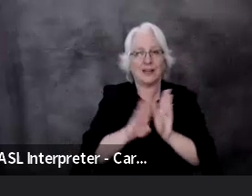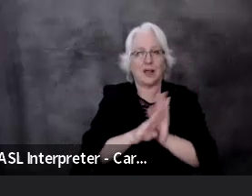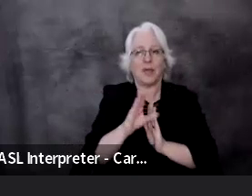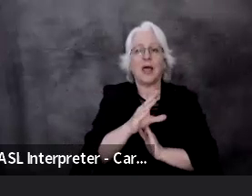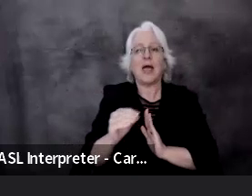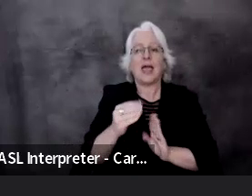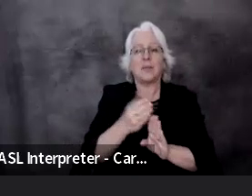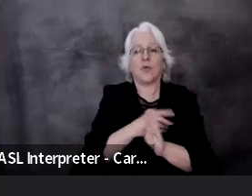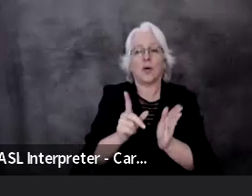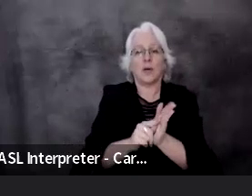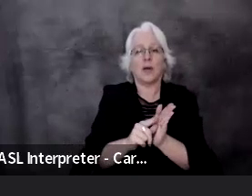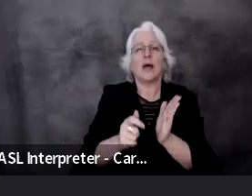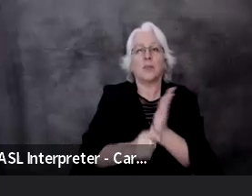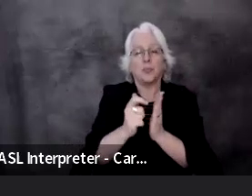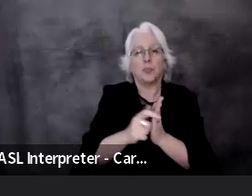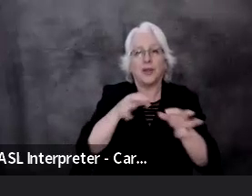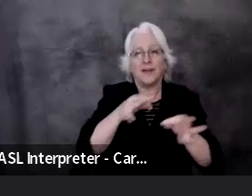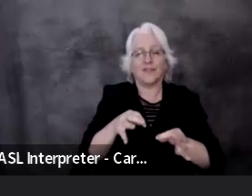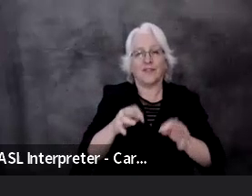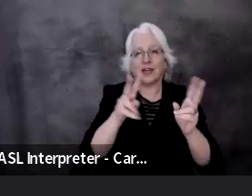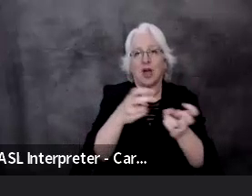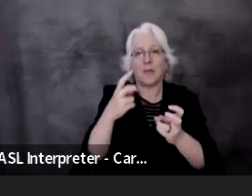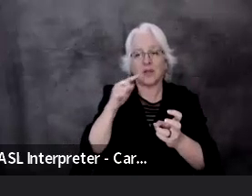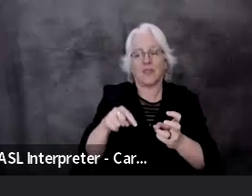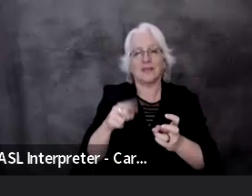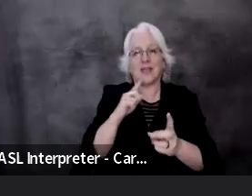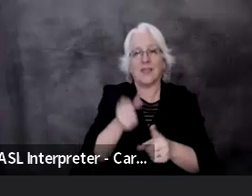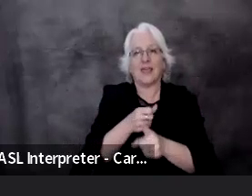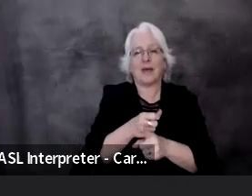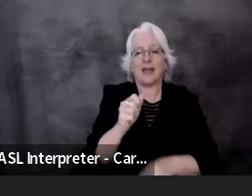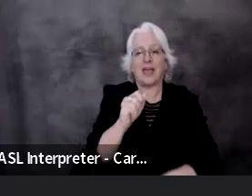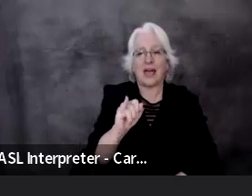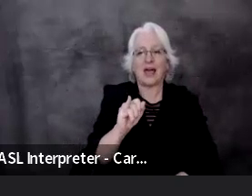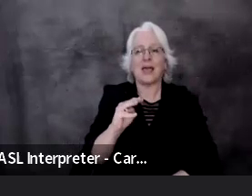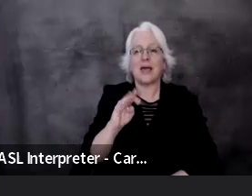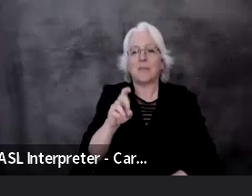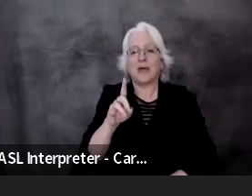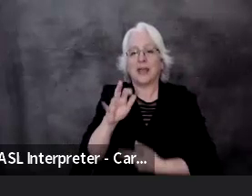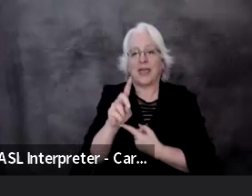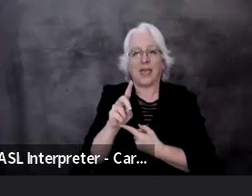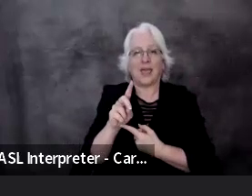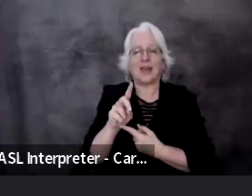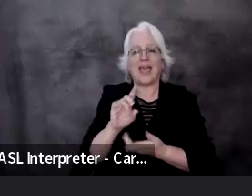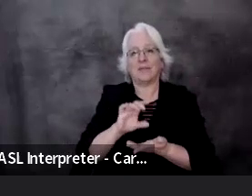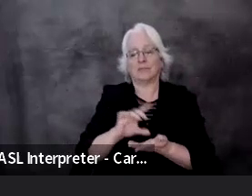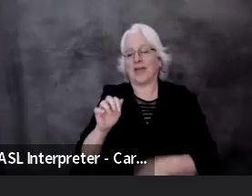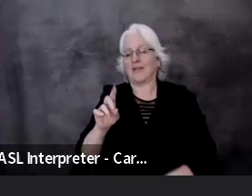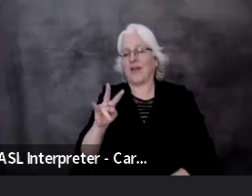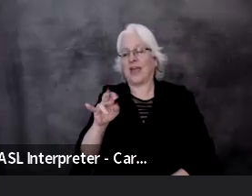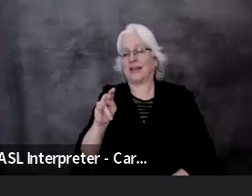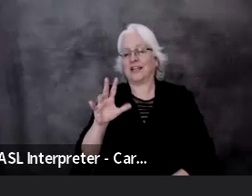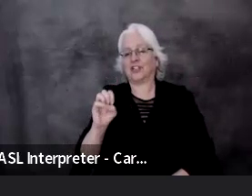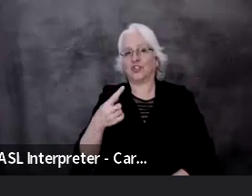briefs and comments on these topics and impacts of AI and Medicare Advantage plans on our website. And we look forward to working